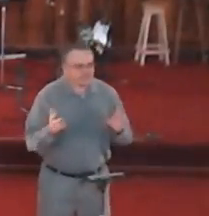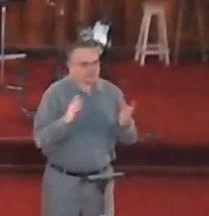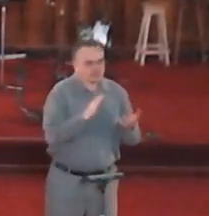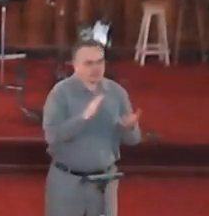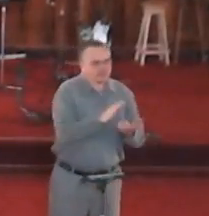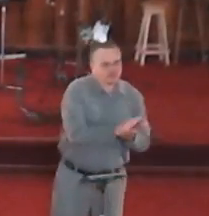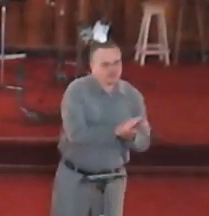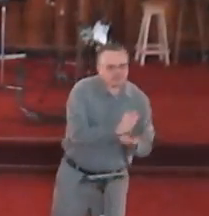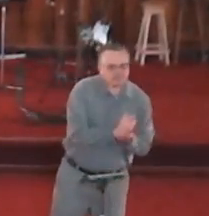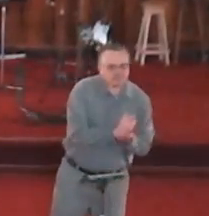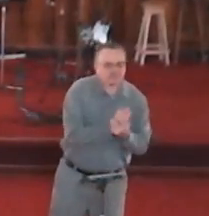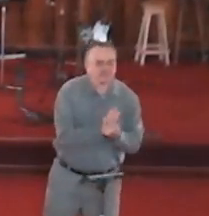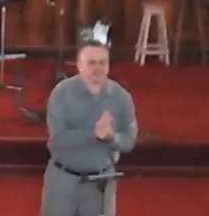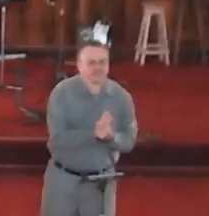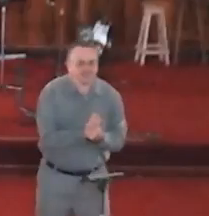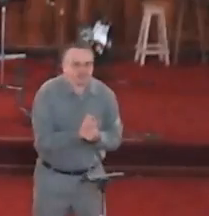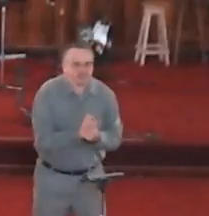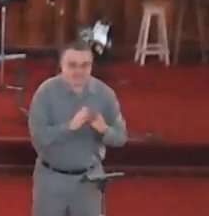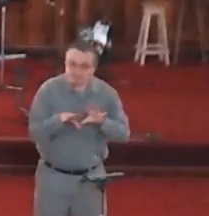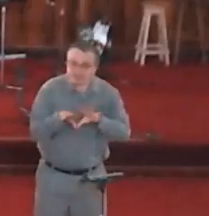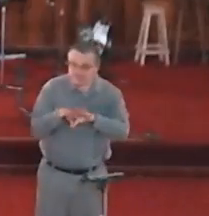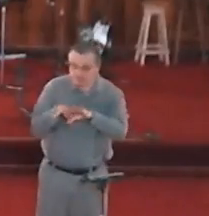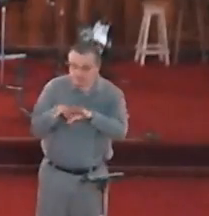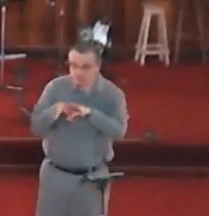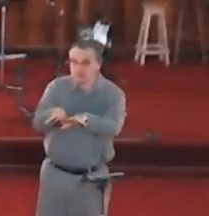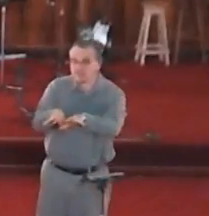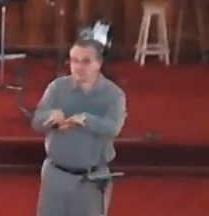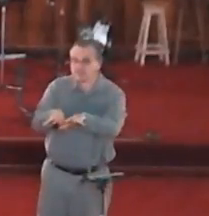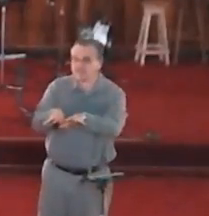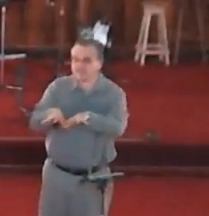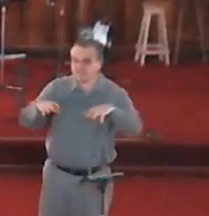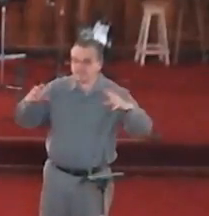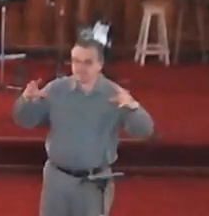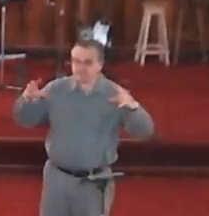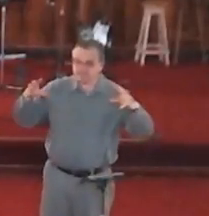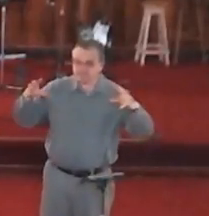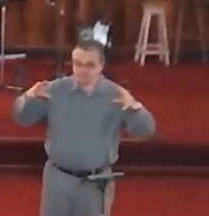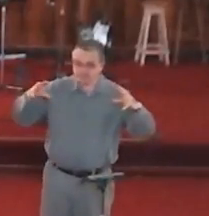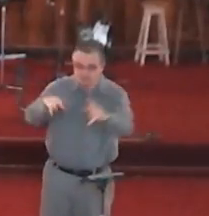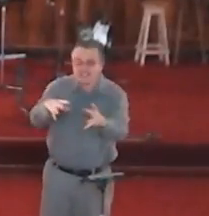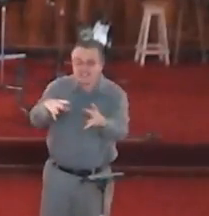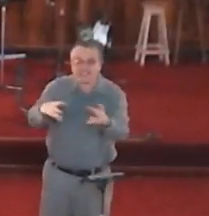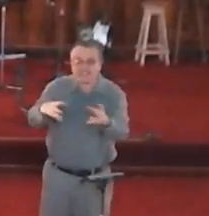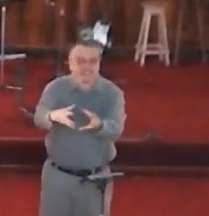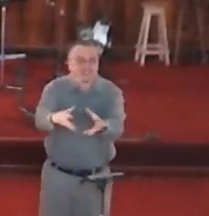En Hechos capítulos 6 y 7 hay una gran persecución que